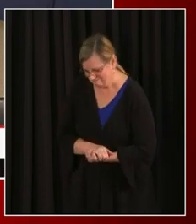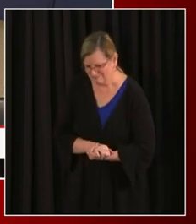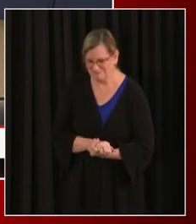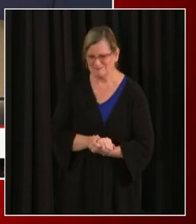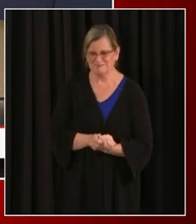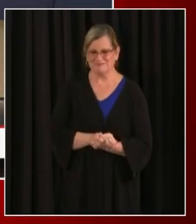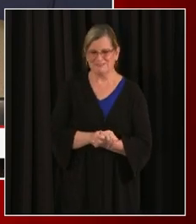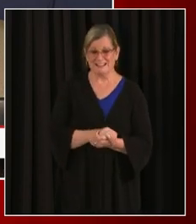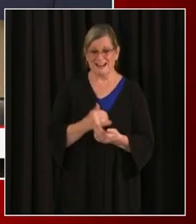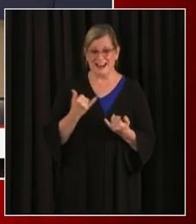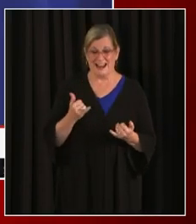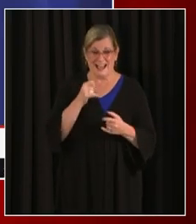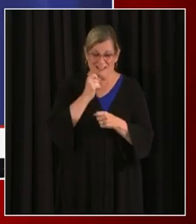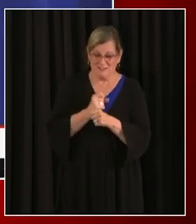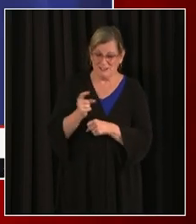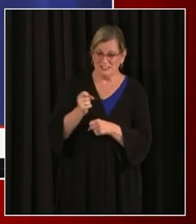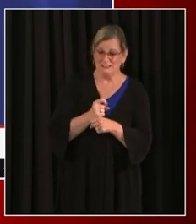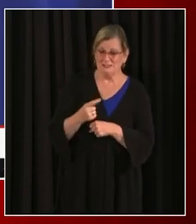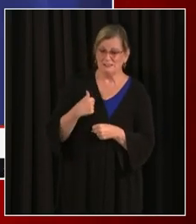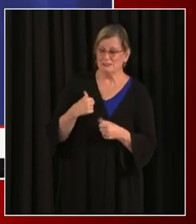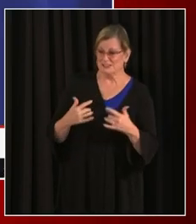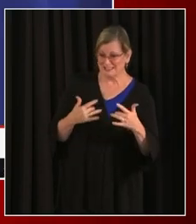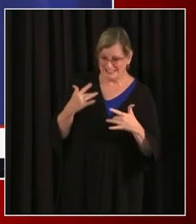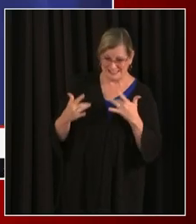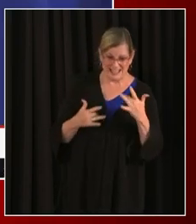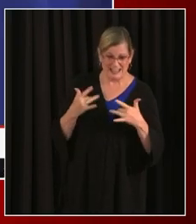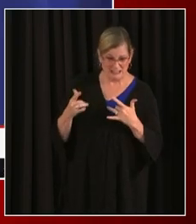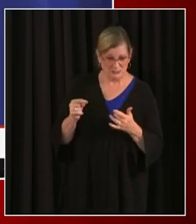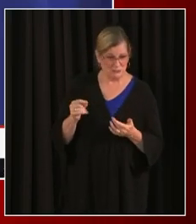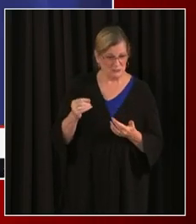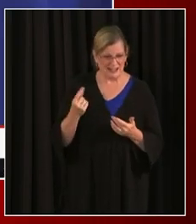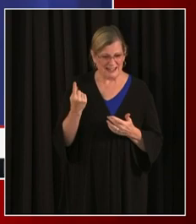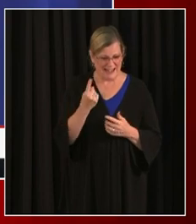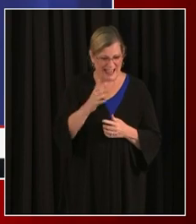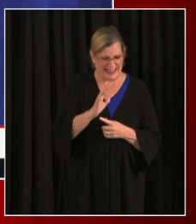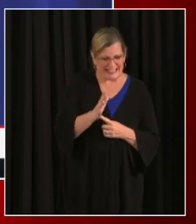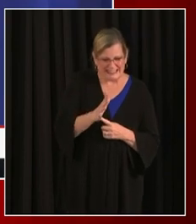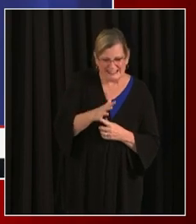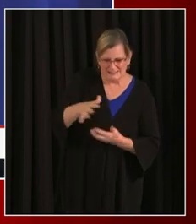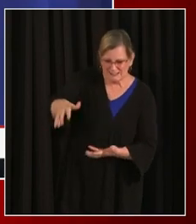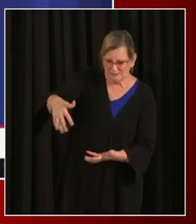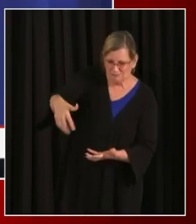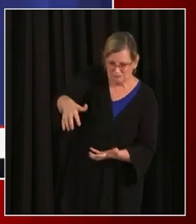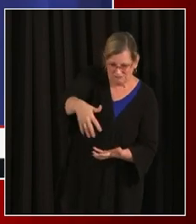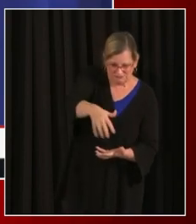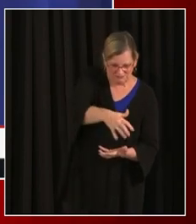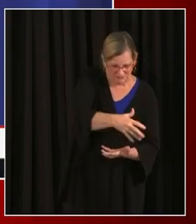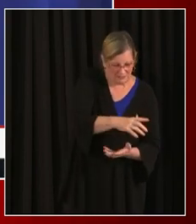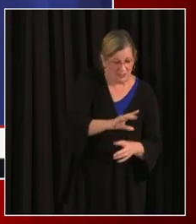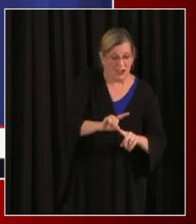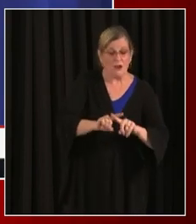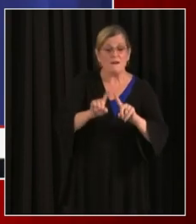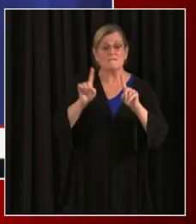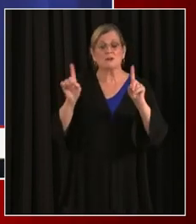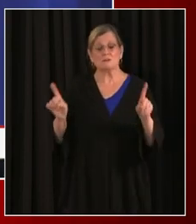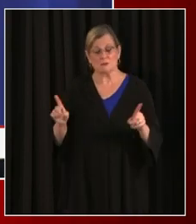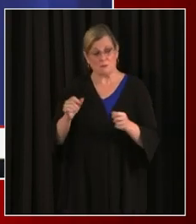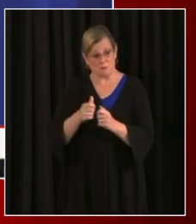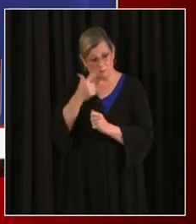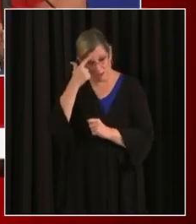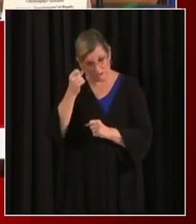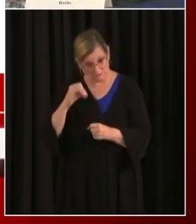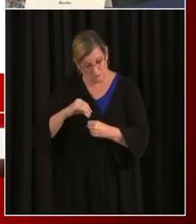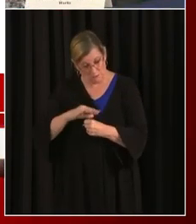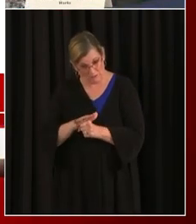As we do every year, we are excited to do the leaf collection in the city. However, given the pandemic, there are